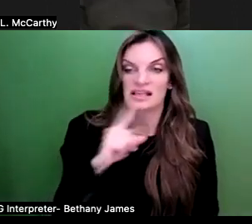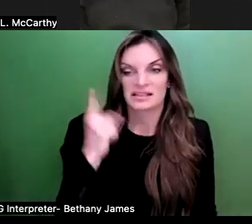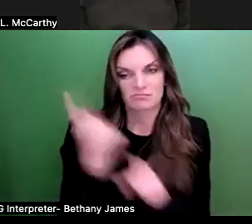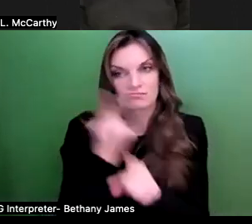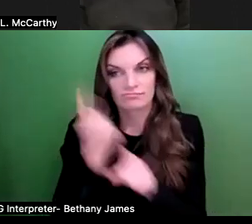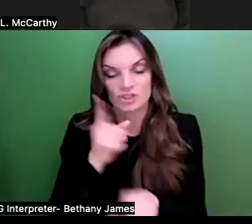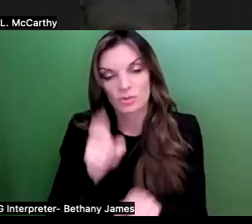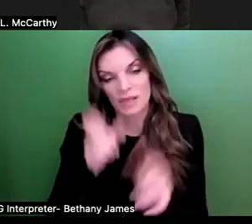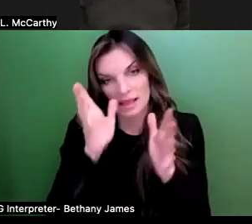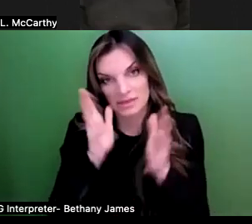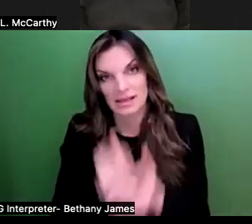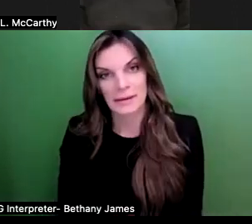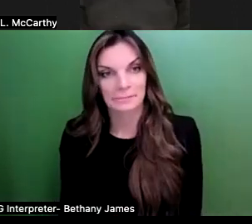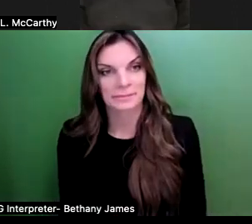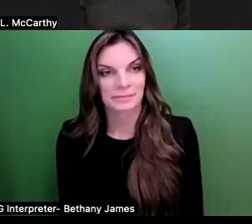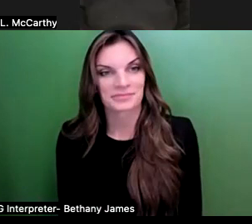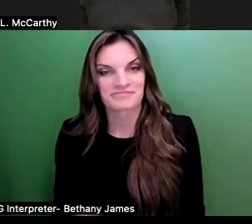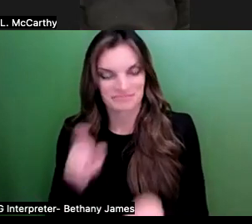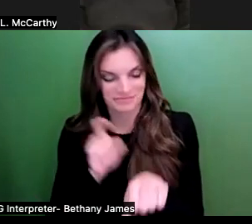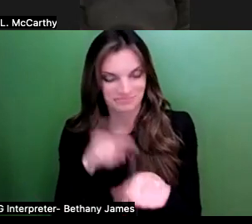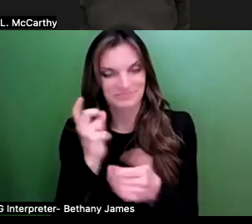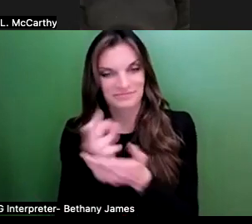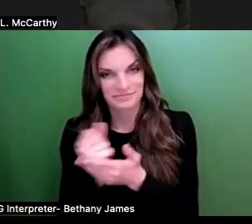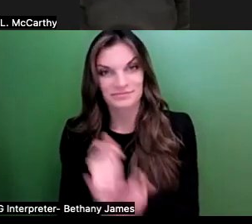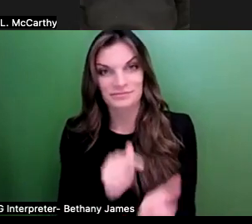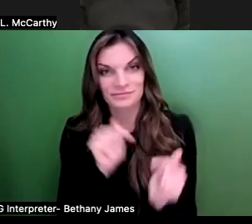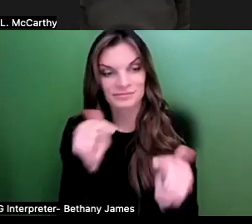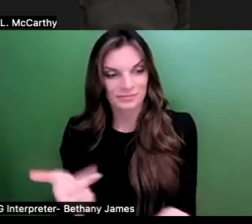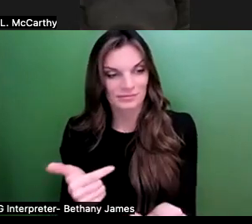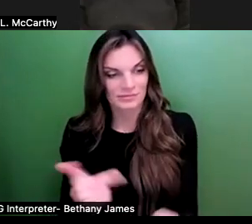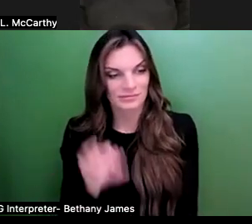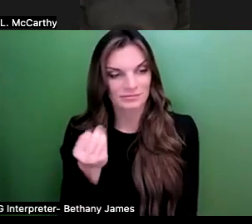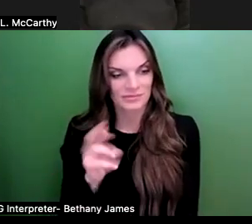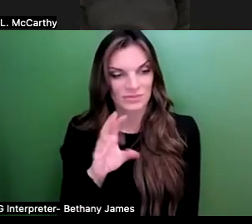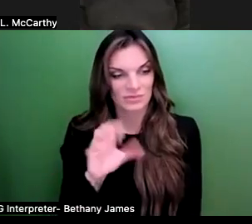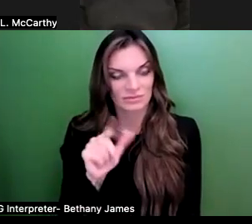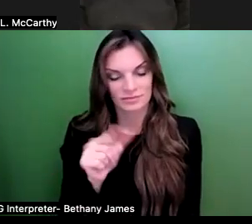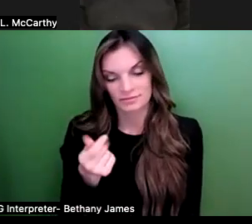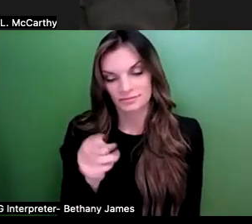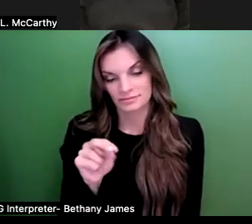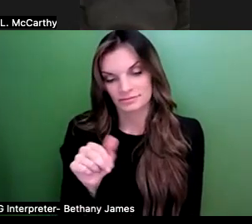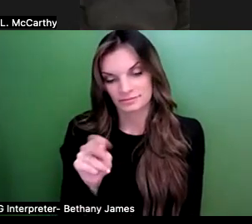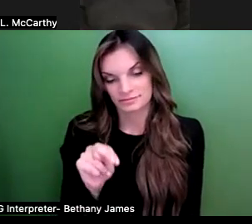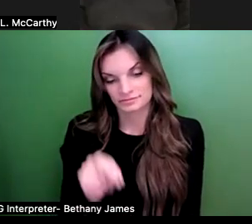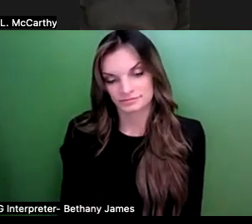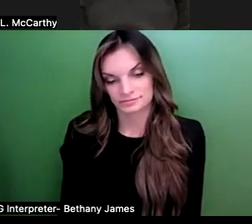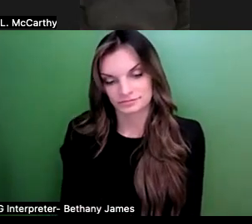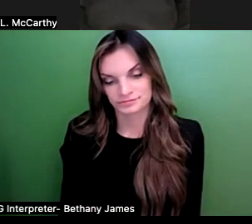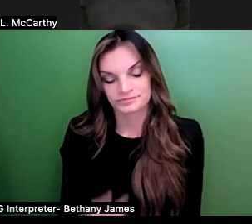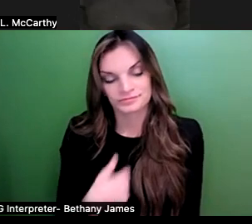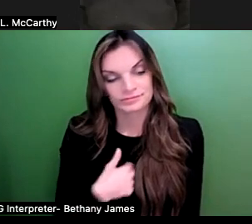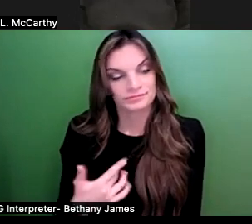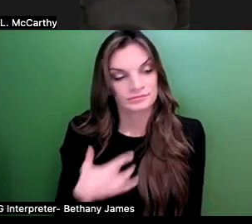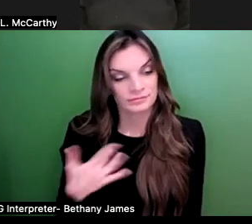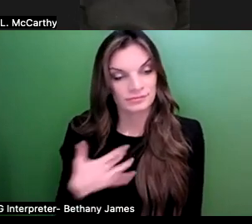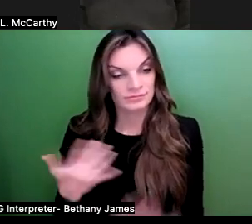should be kept at that. That's time. Mr. Callanan. Thank you. I do believe that the